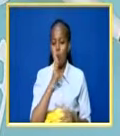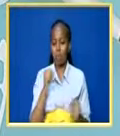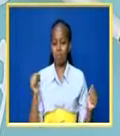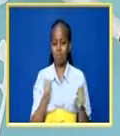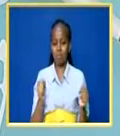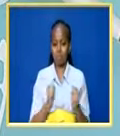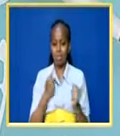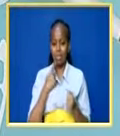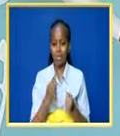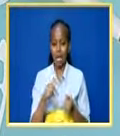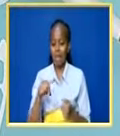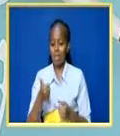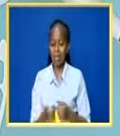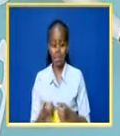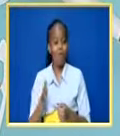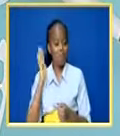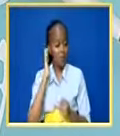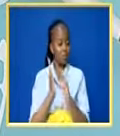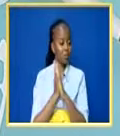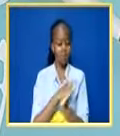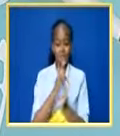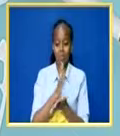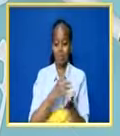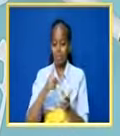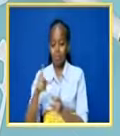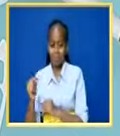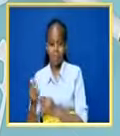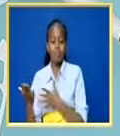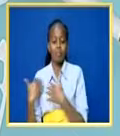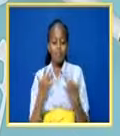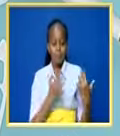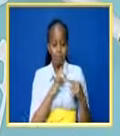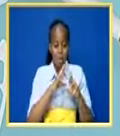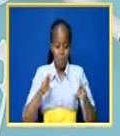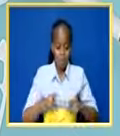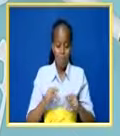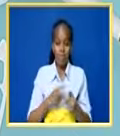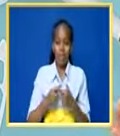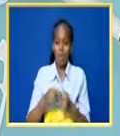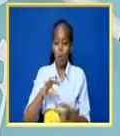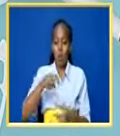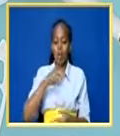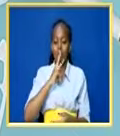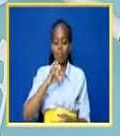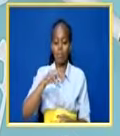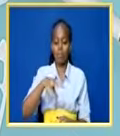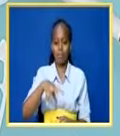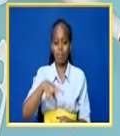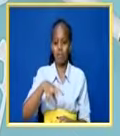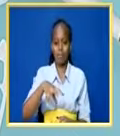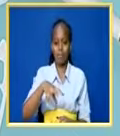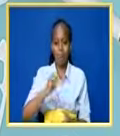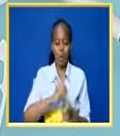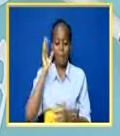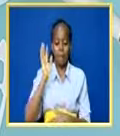oh, or some go, you've had stories where some go to the bathroom and they run the water and they're just standing there and then they apply. They slap the water on